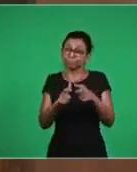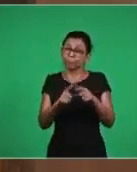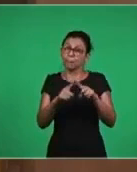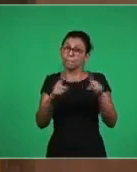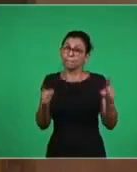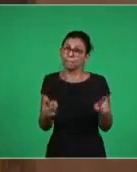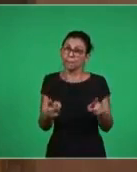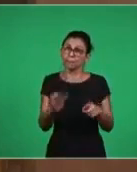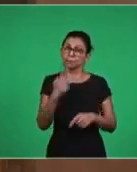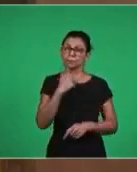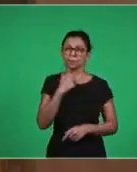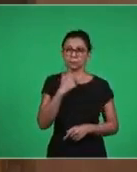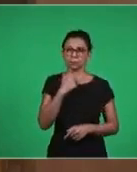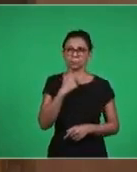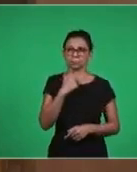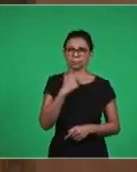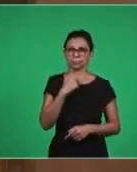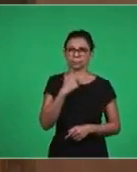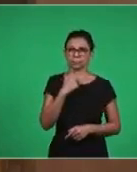to be none.